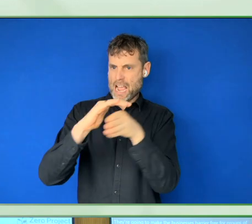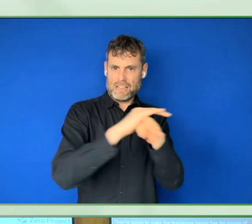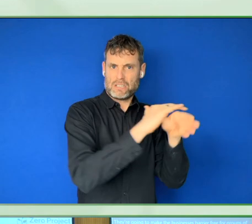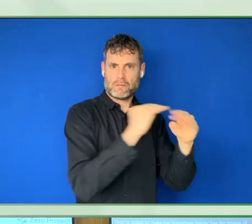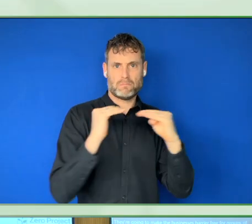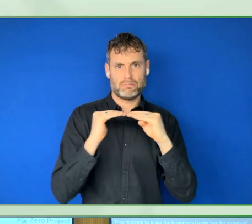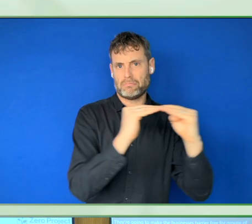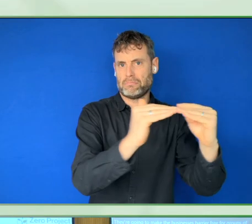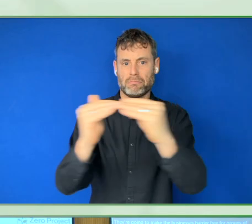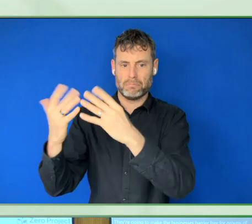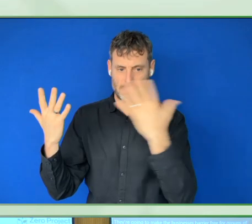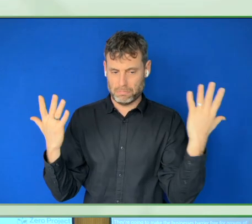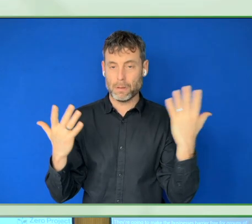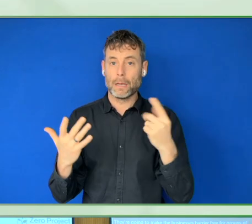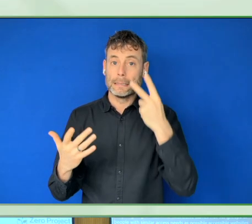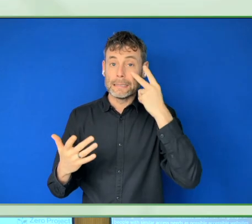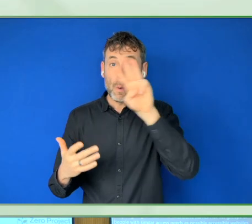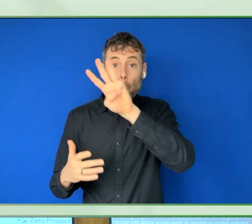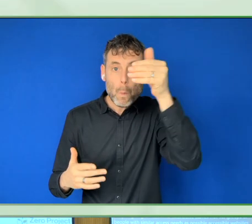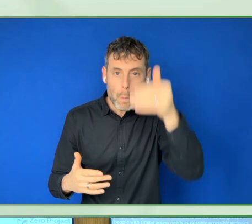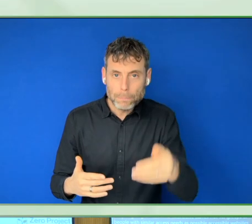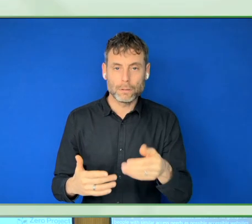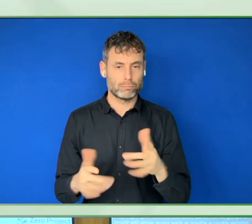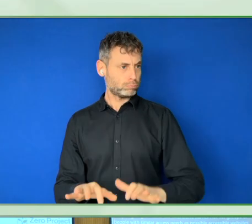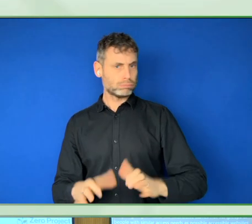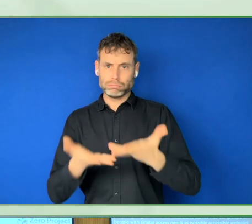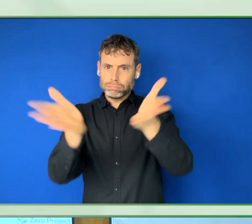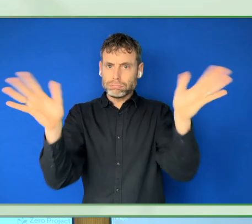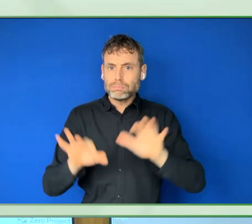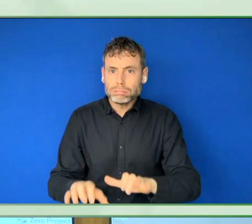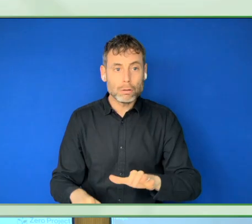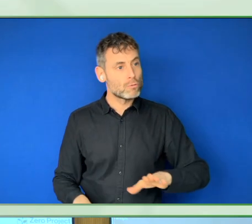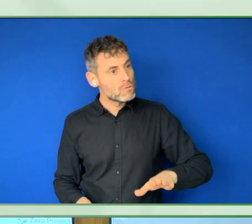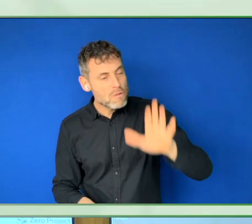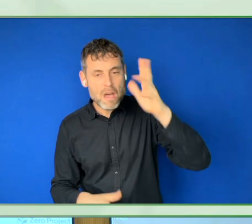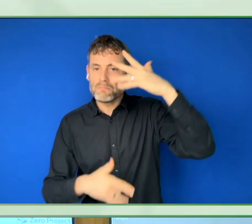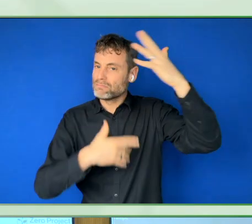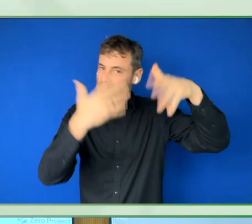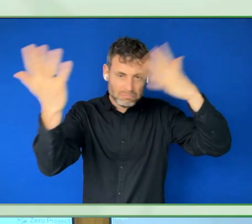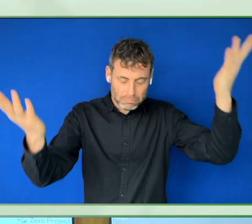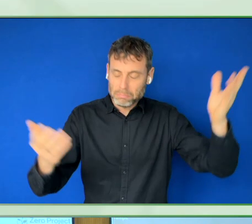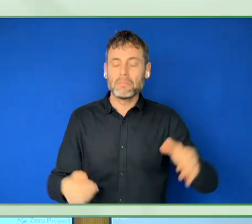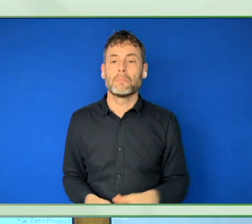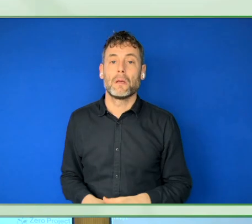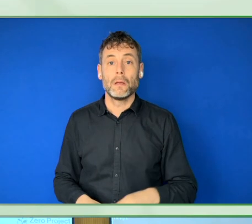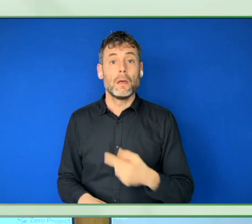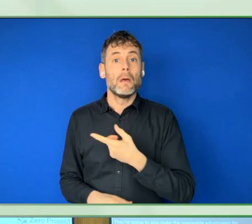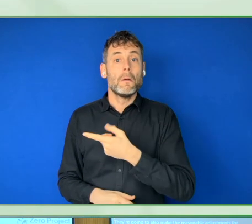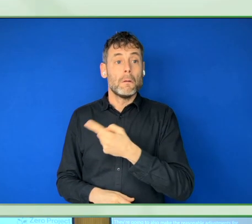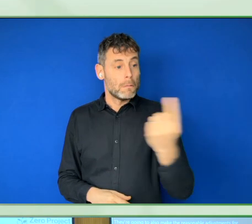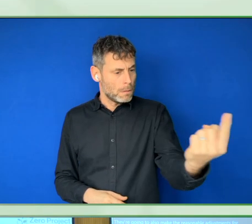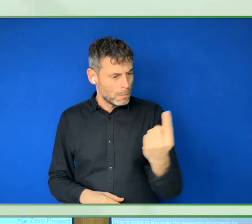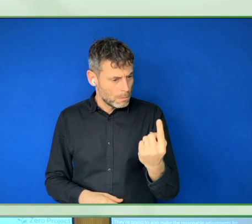accessible websites, ramps. They're going to also make the reasonable adjustments for individuals, because